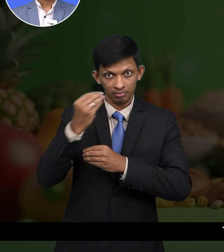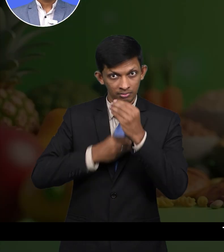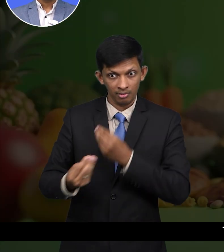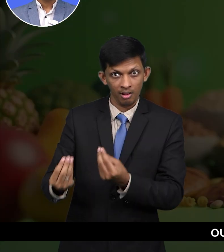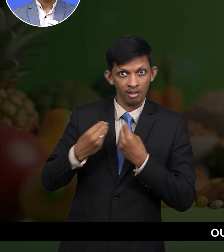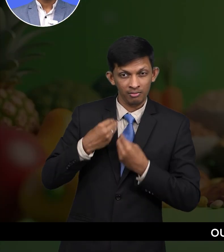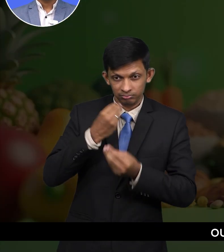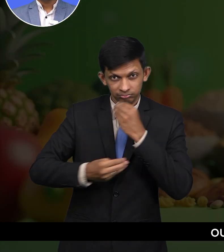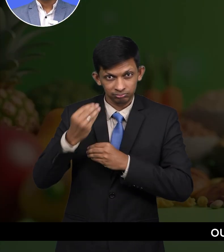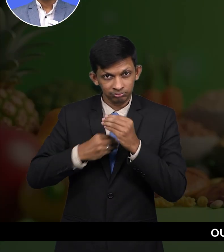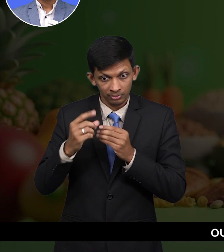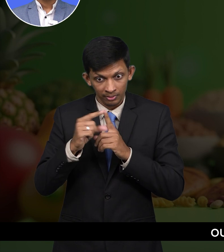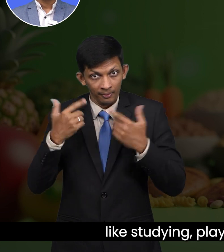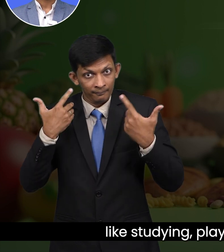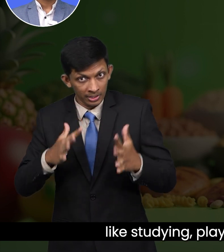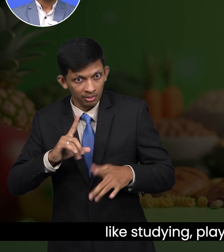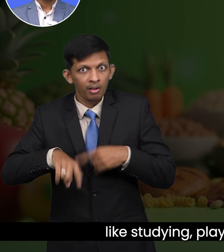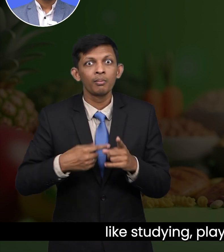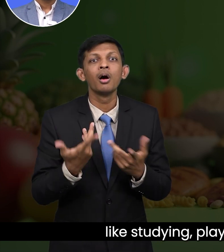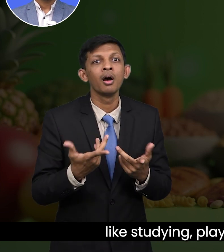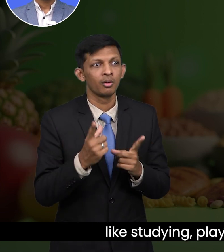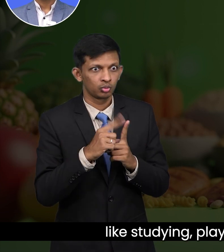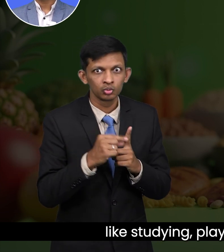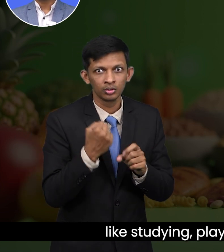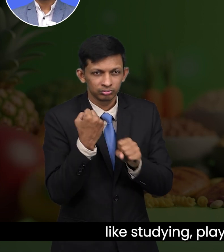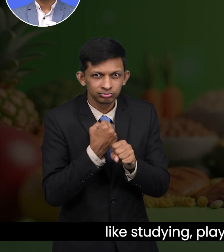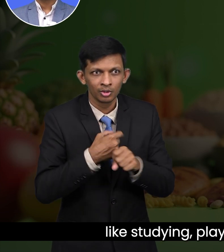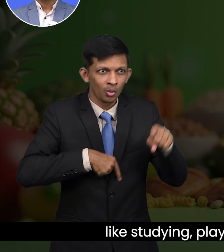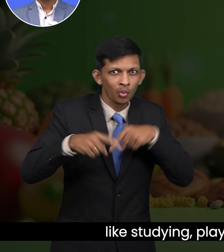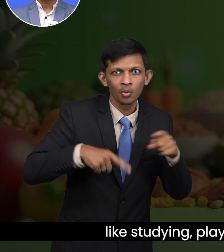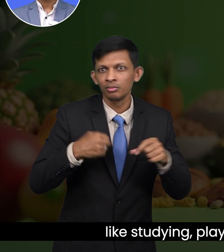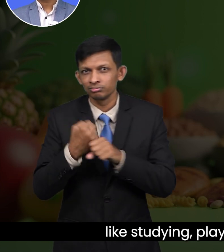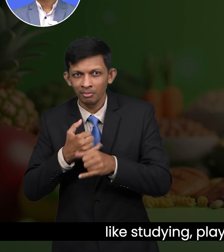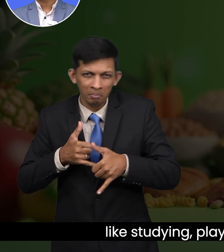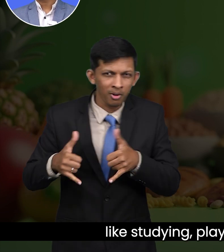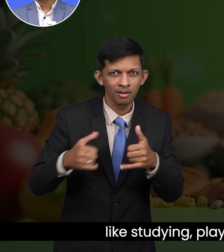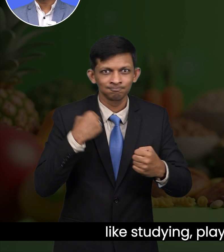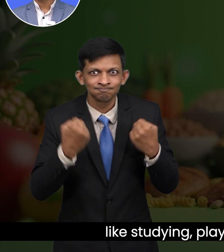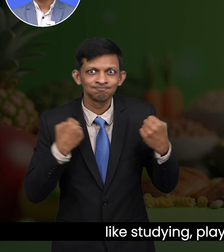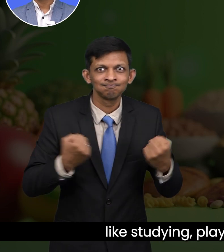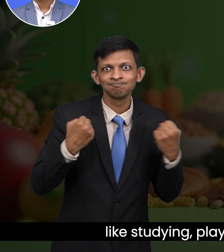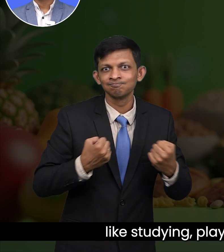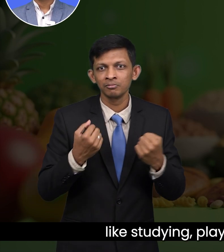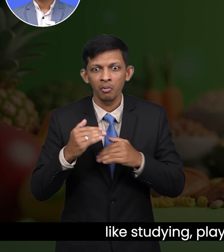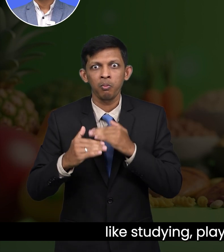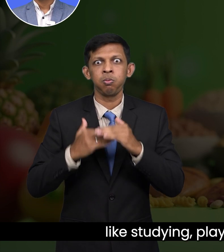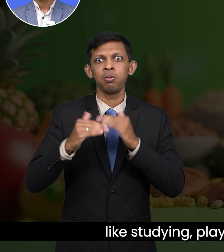This can affect our daily activities like studying, playing, and even growing properly.